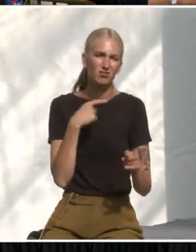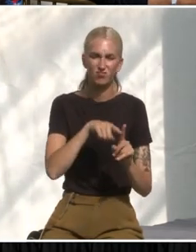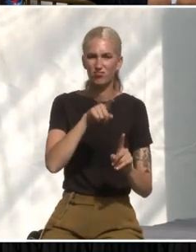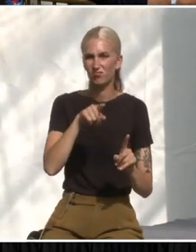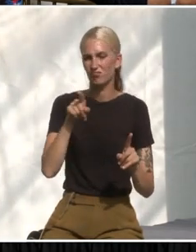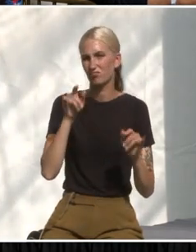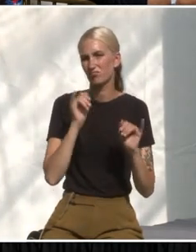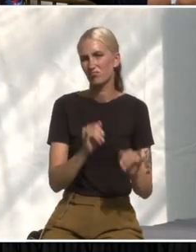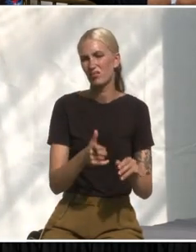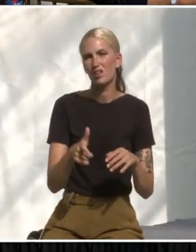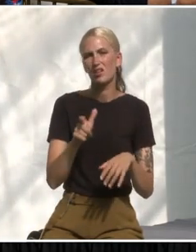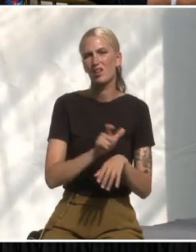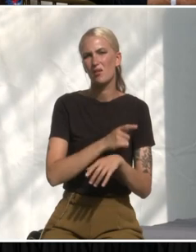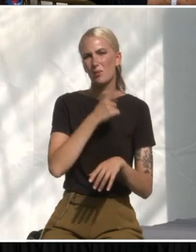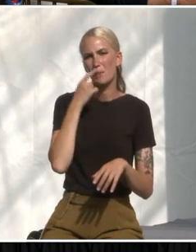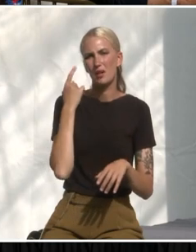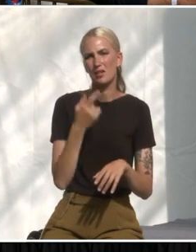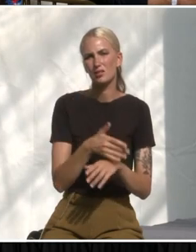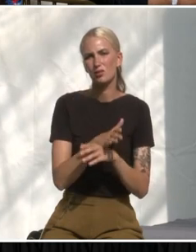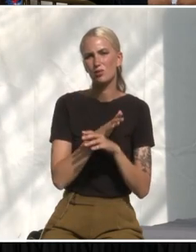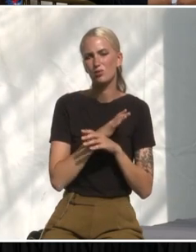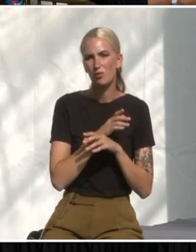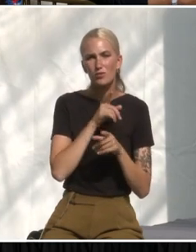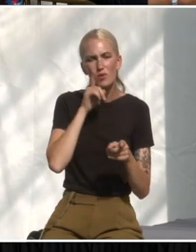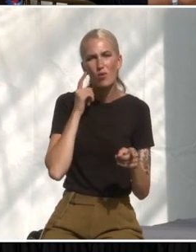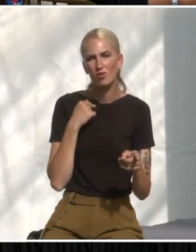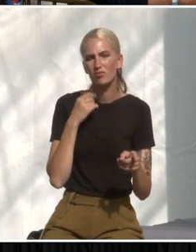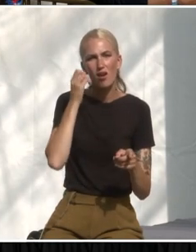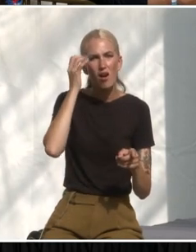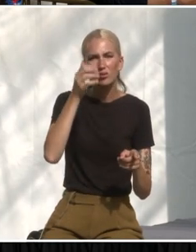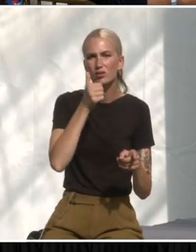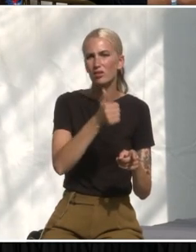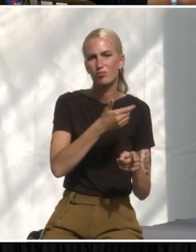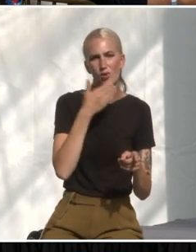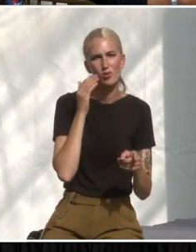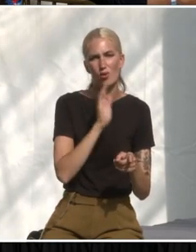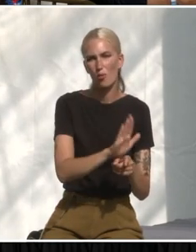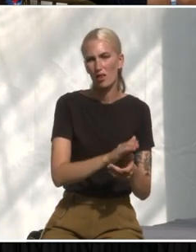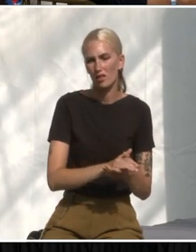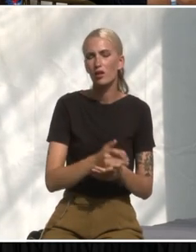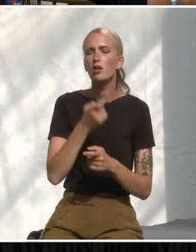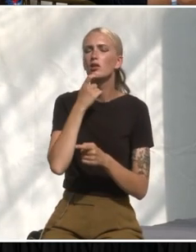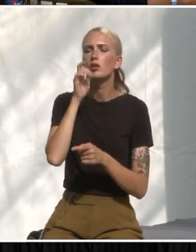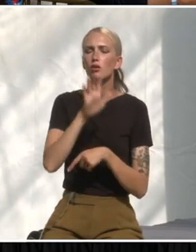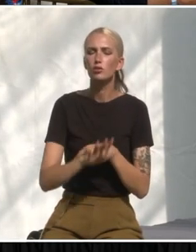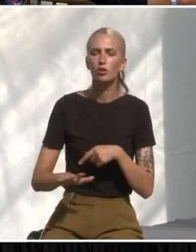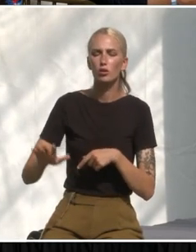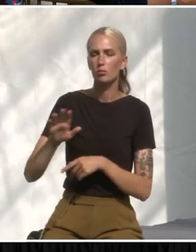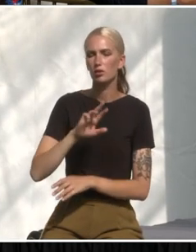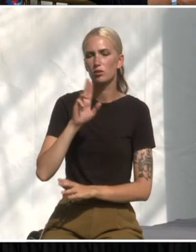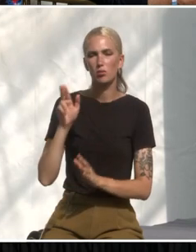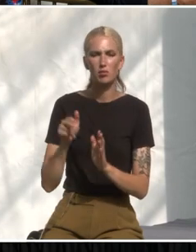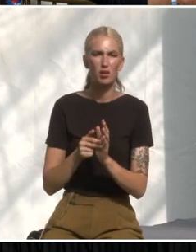deaths there are young men who are not highly educated. And in Finland, most of the problems men have are also